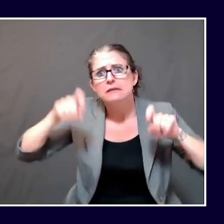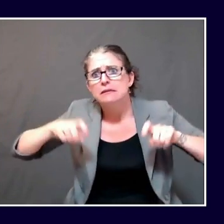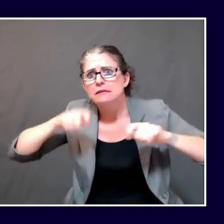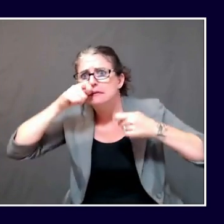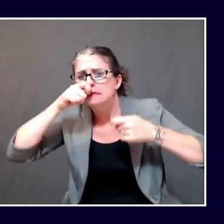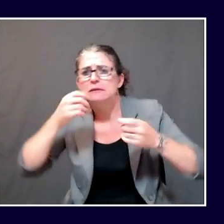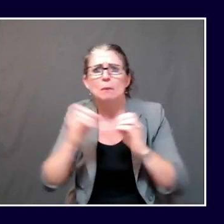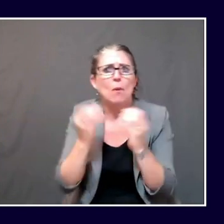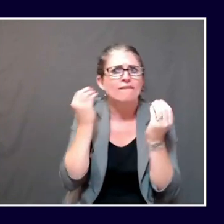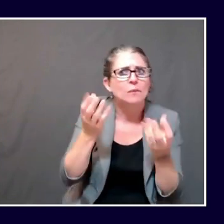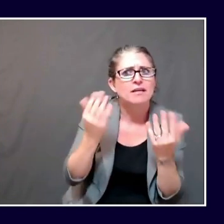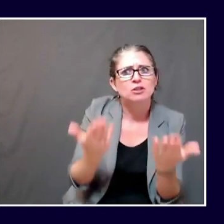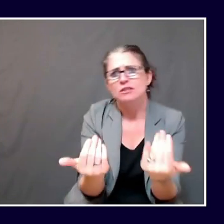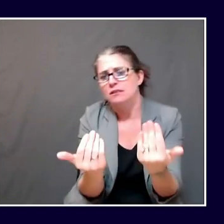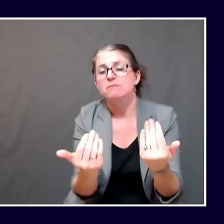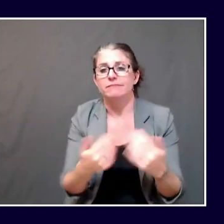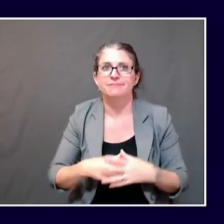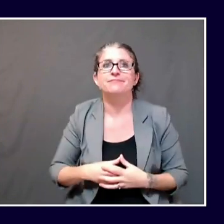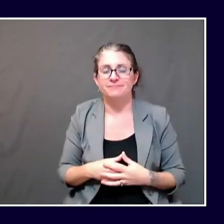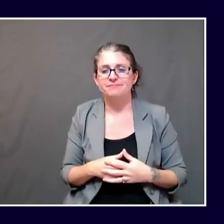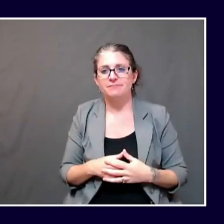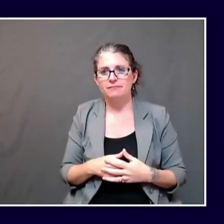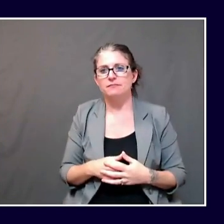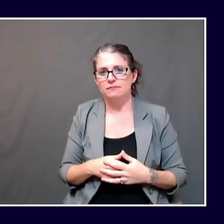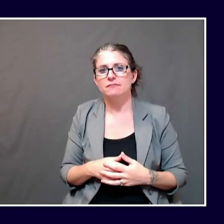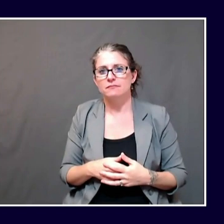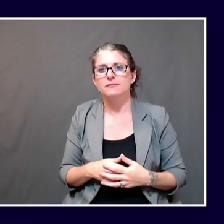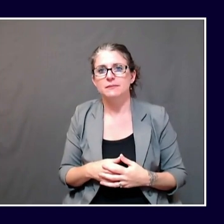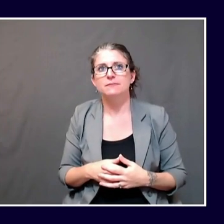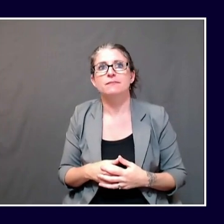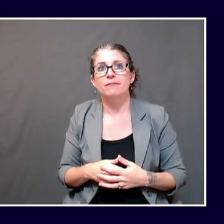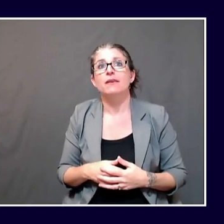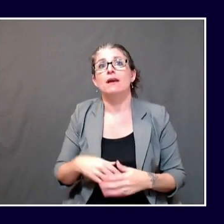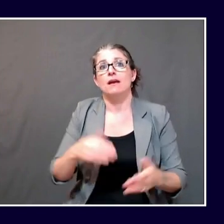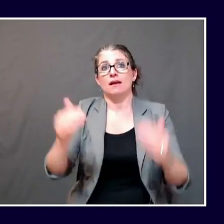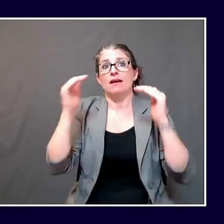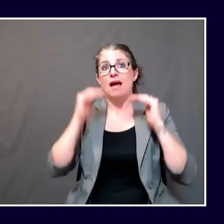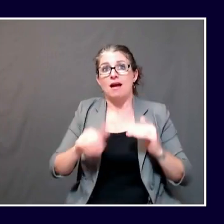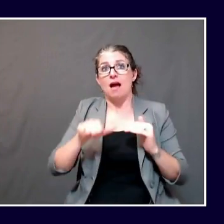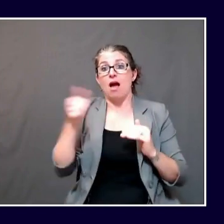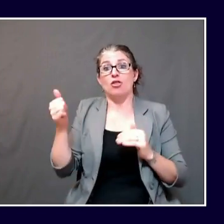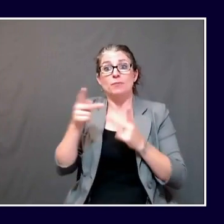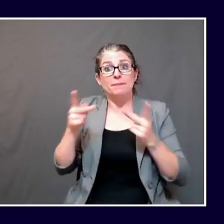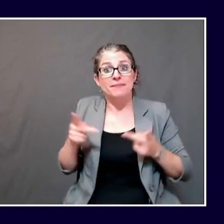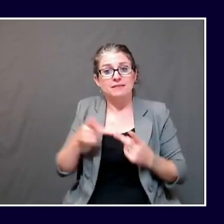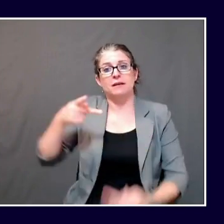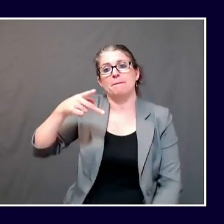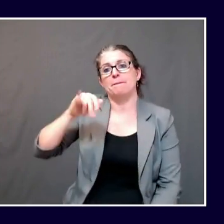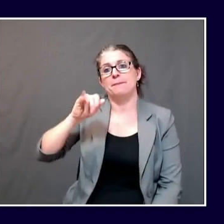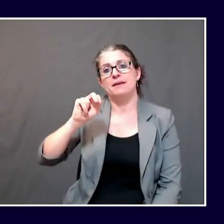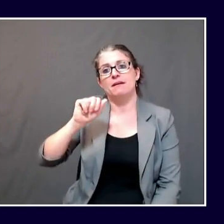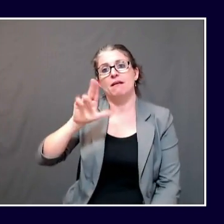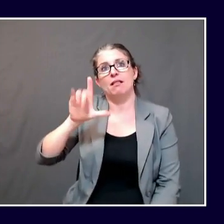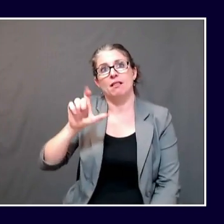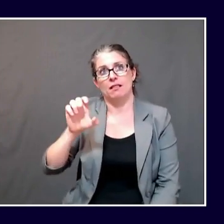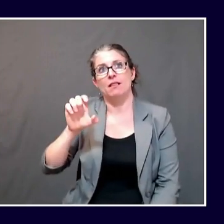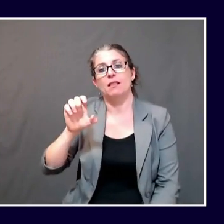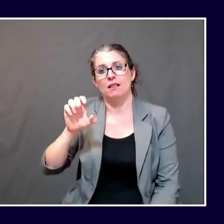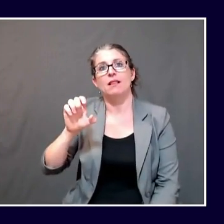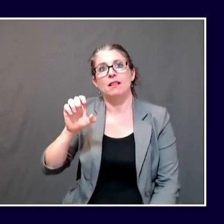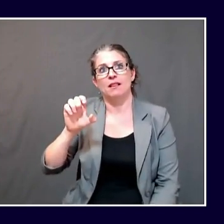are a total of 13 cases, 8 residents, 4 staff, and 1 family member of one of the staff